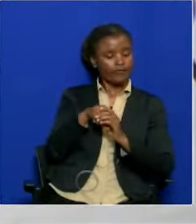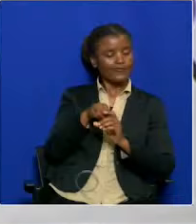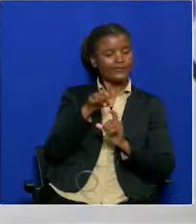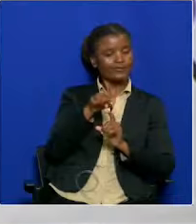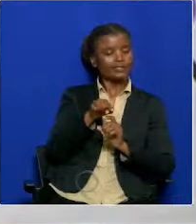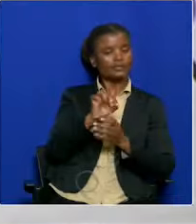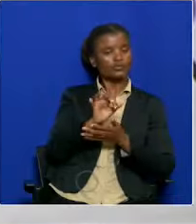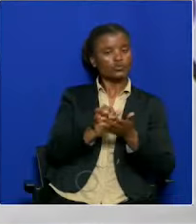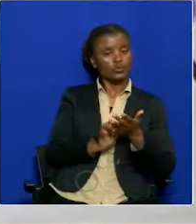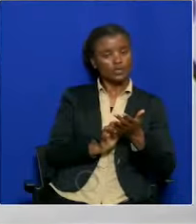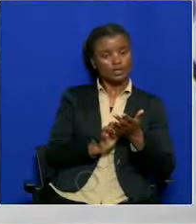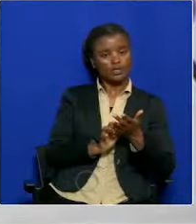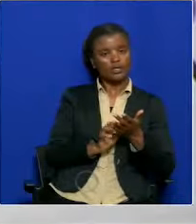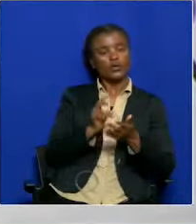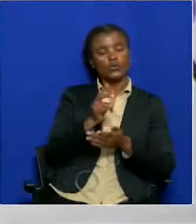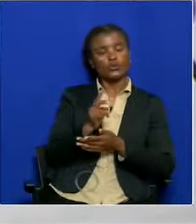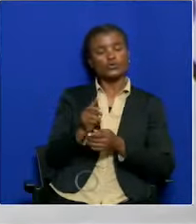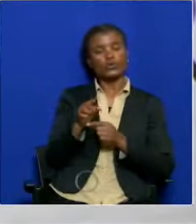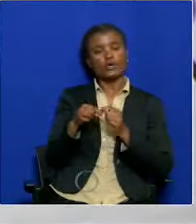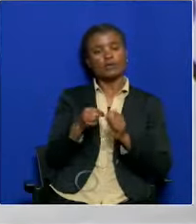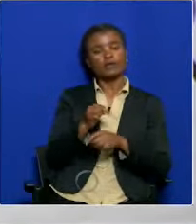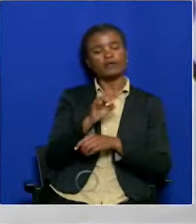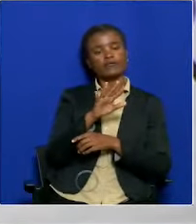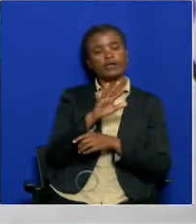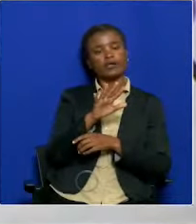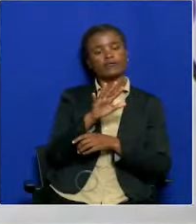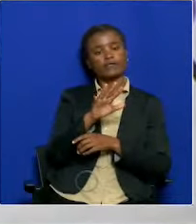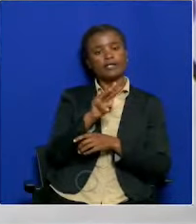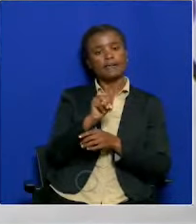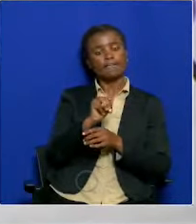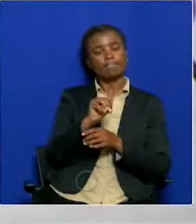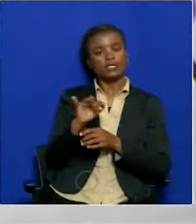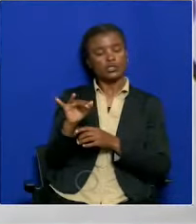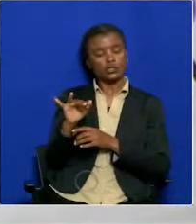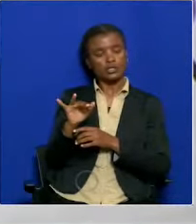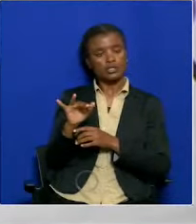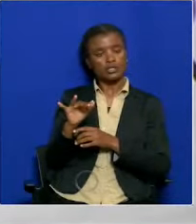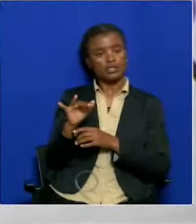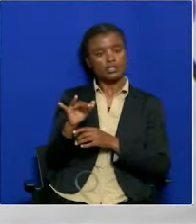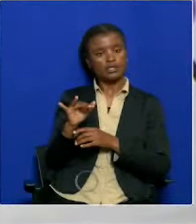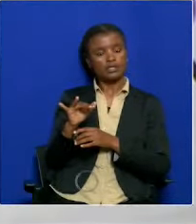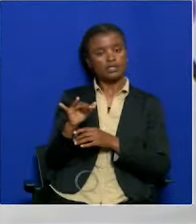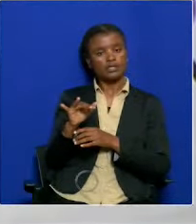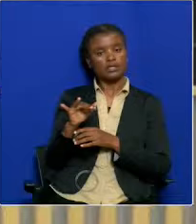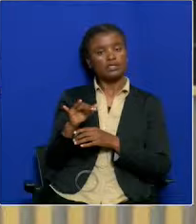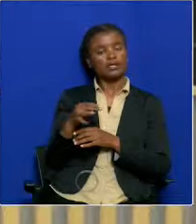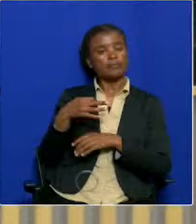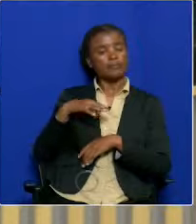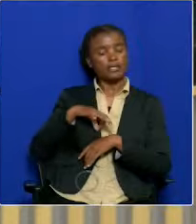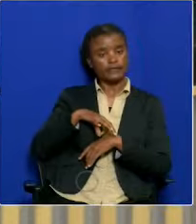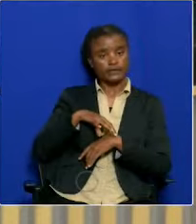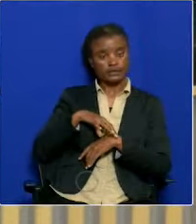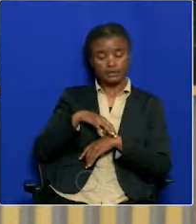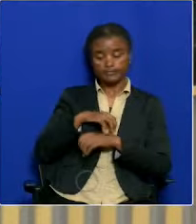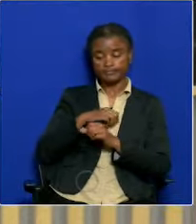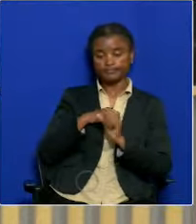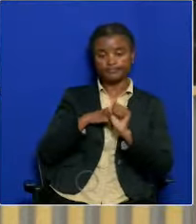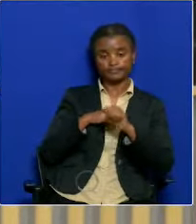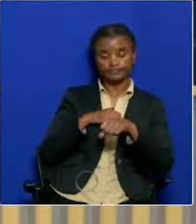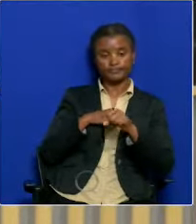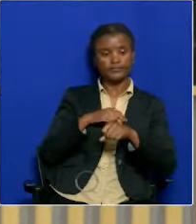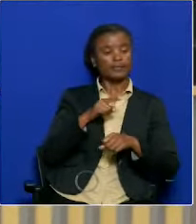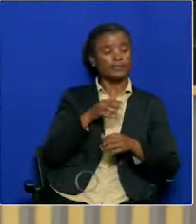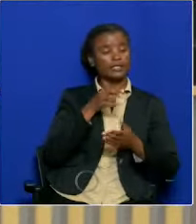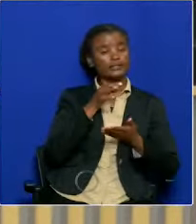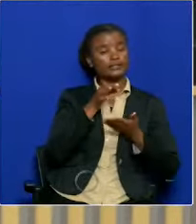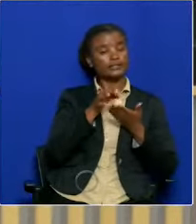5 million rand benefit. That's correct. The 5 million, I saw it I in will 2024. suggest to you, General, that it's